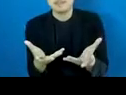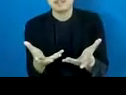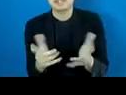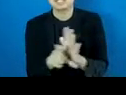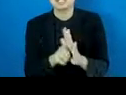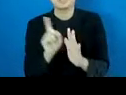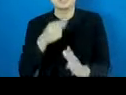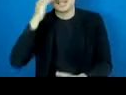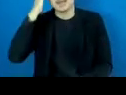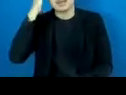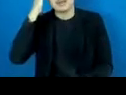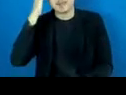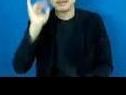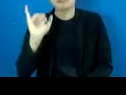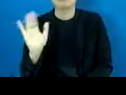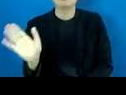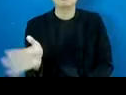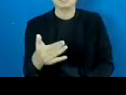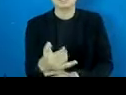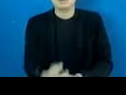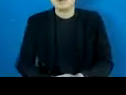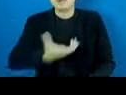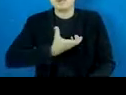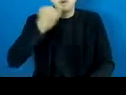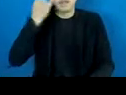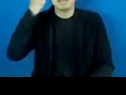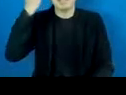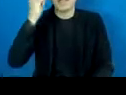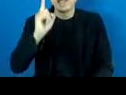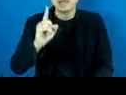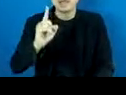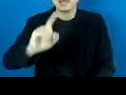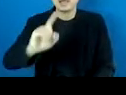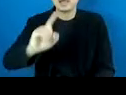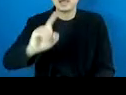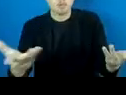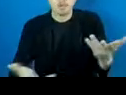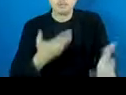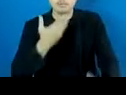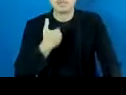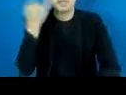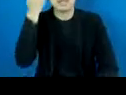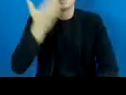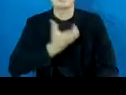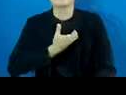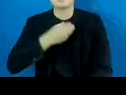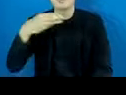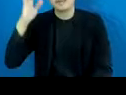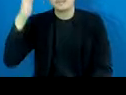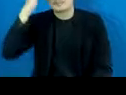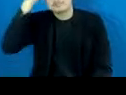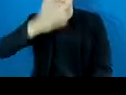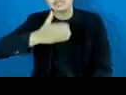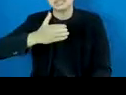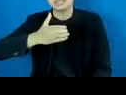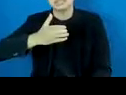world, even those in which we have been involved initially, that a lot of aspects